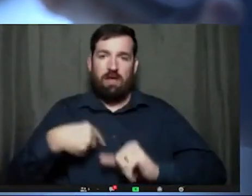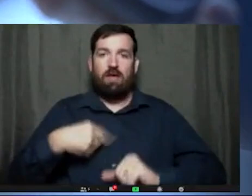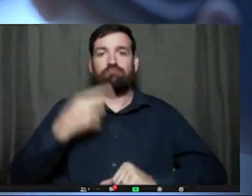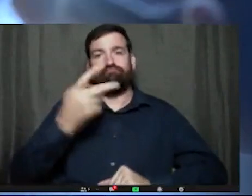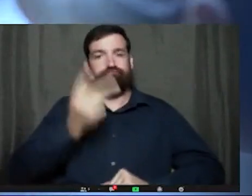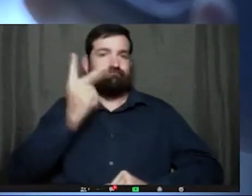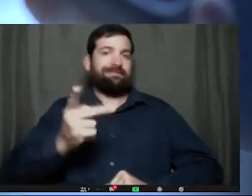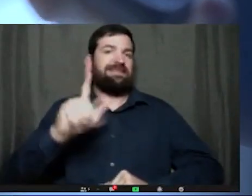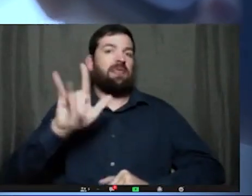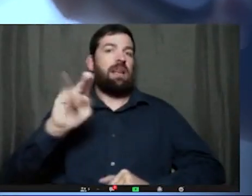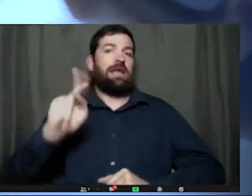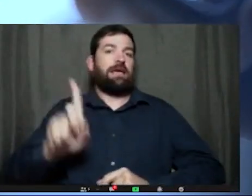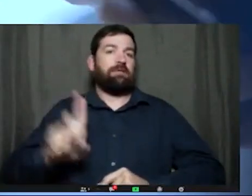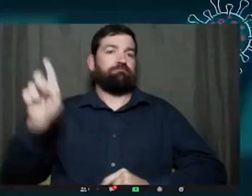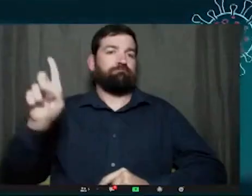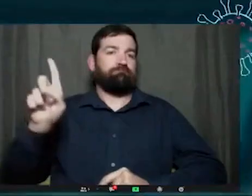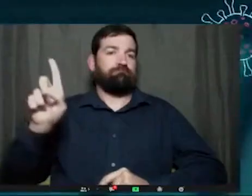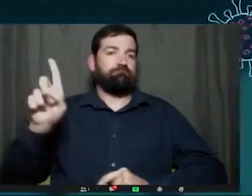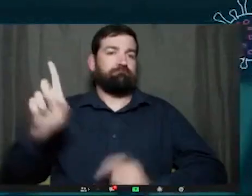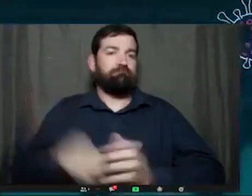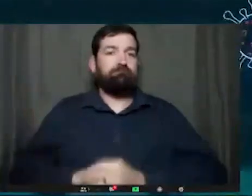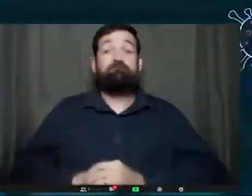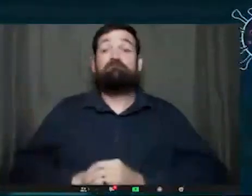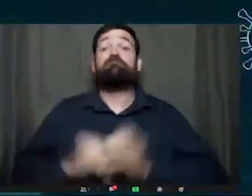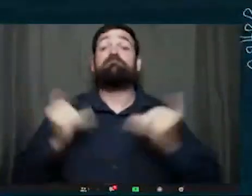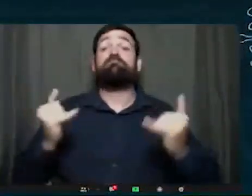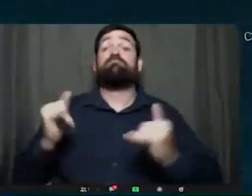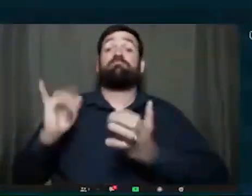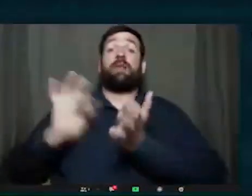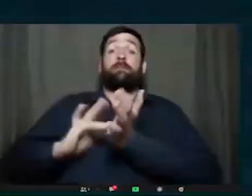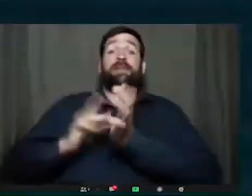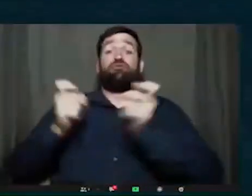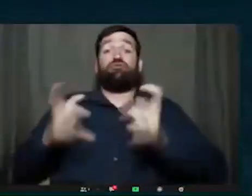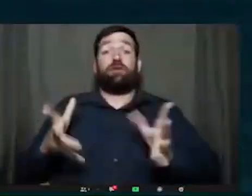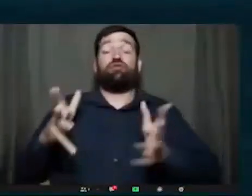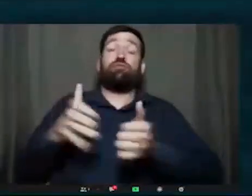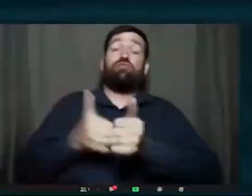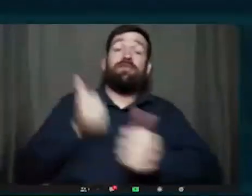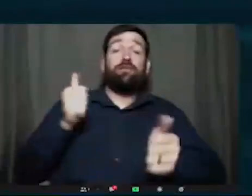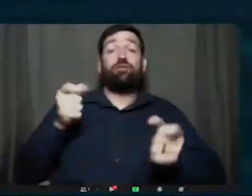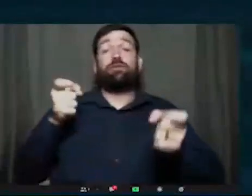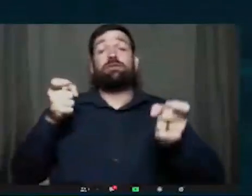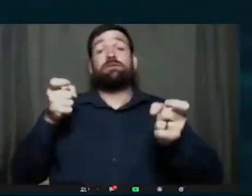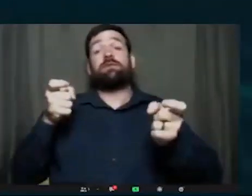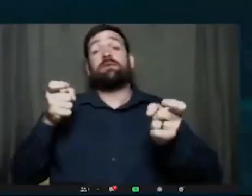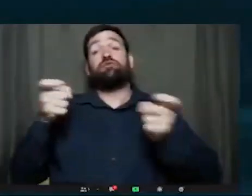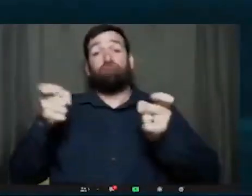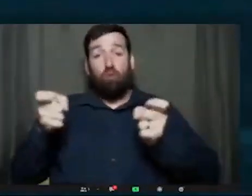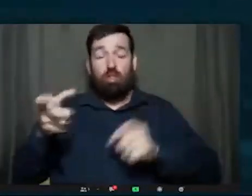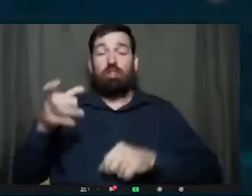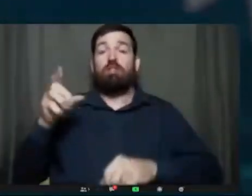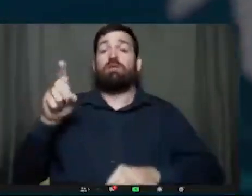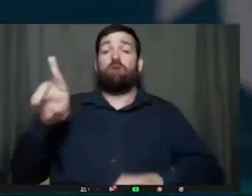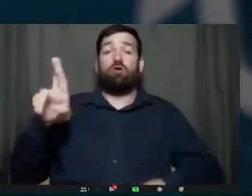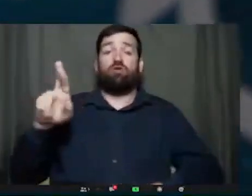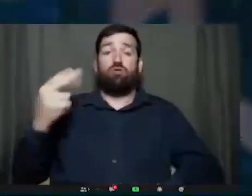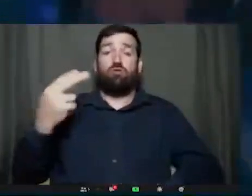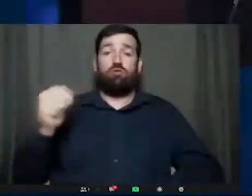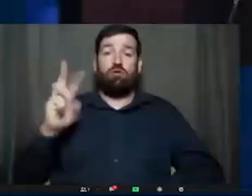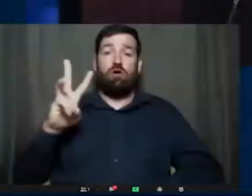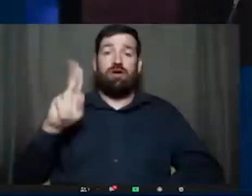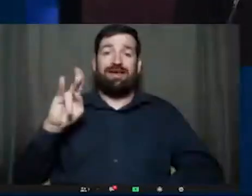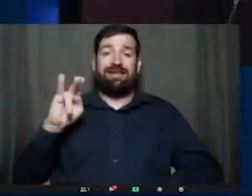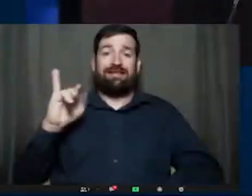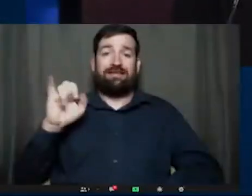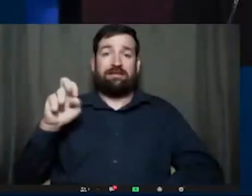screen. We're going to turn now to Medical Director of Infection Prevention and Control, Dr. Hawkinson. He's joining us. Any new news on the